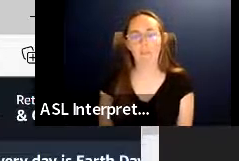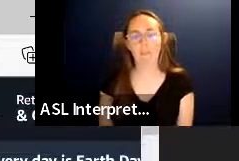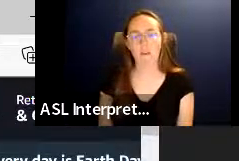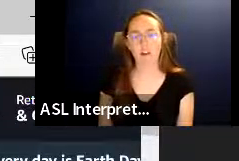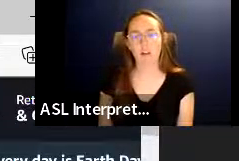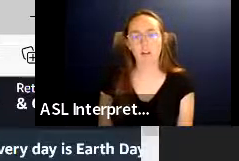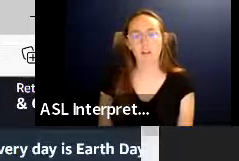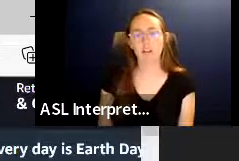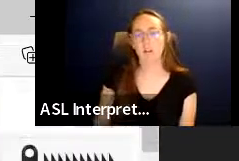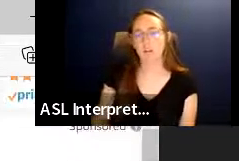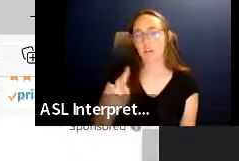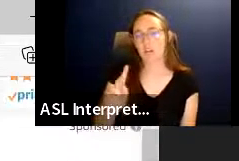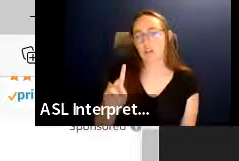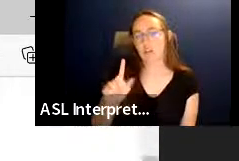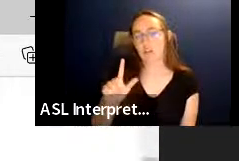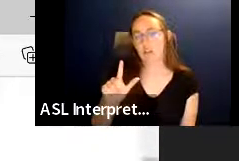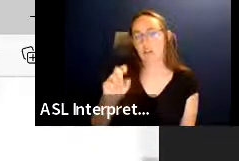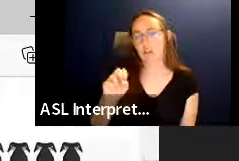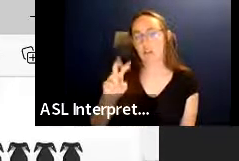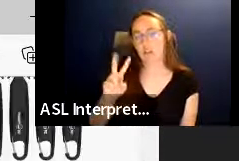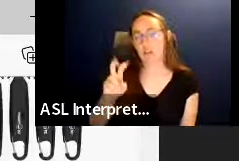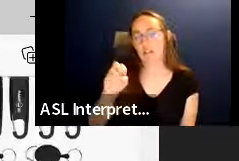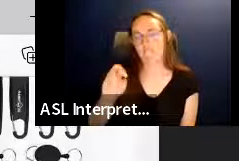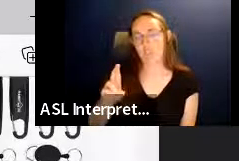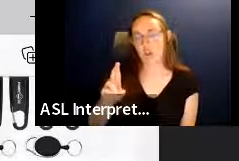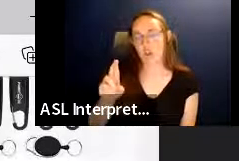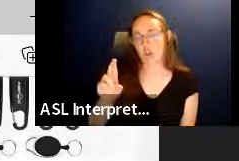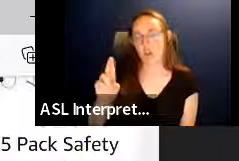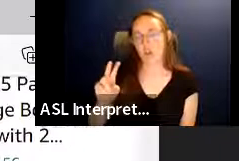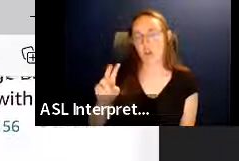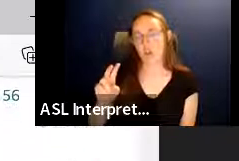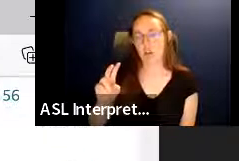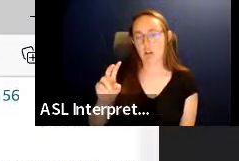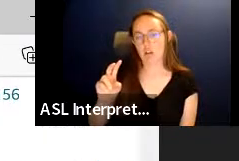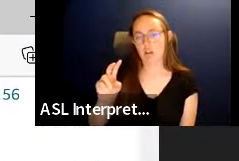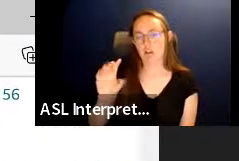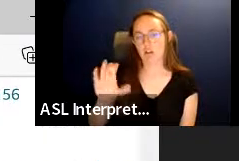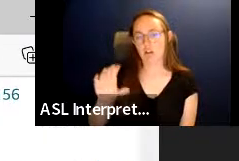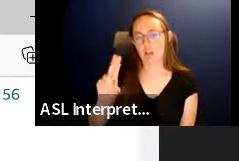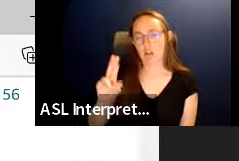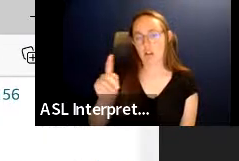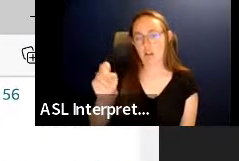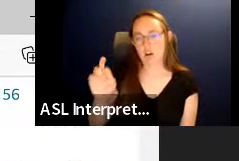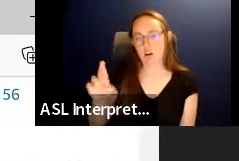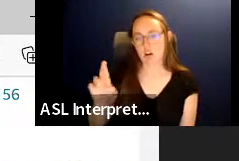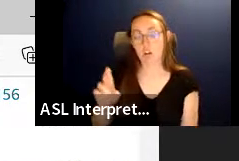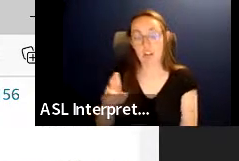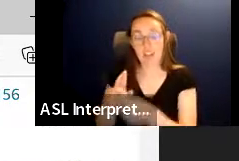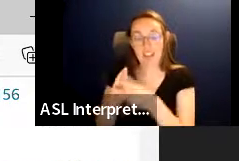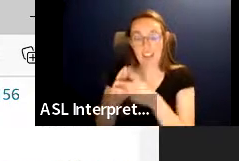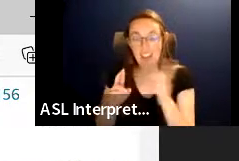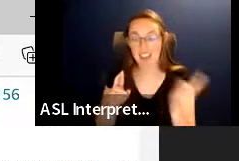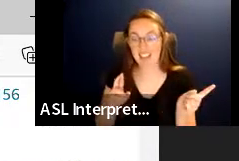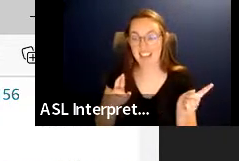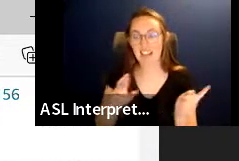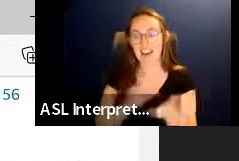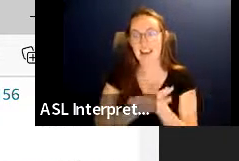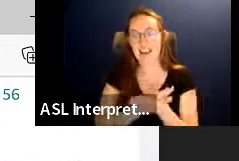So clever cutter, where's the clever cutter? Here they are. These things are really quite